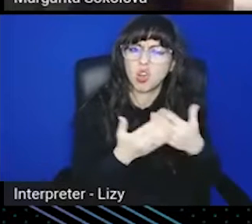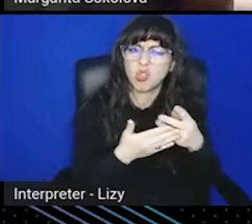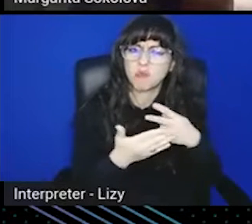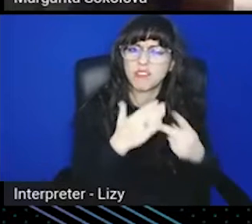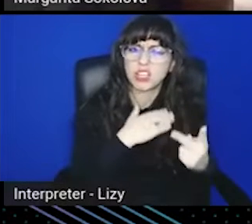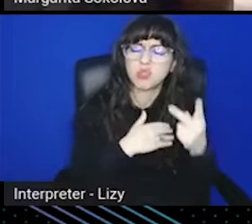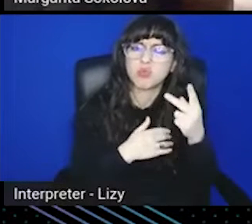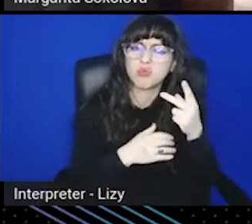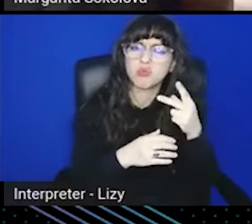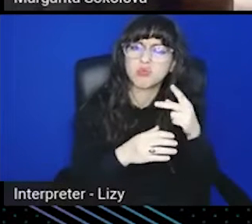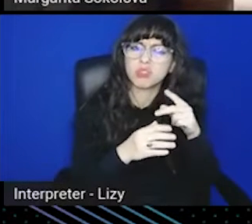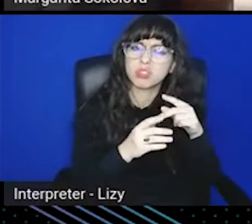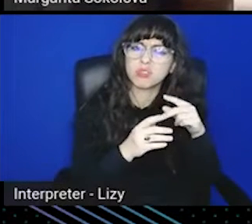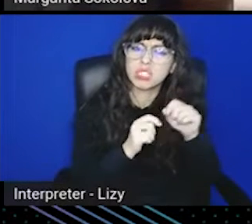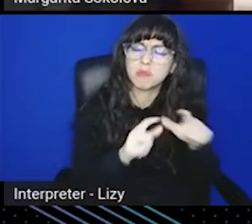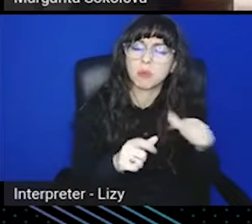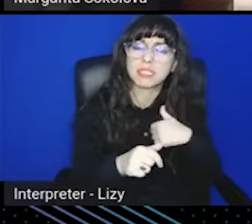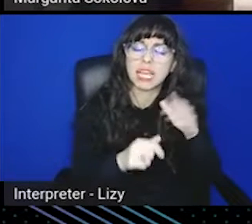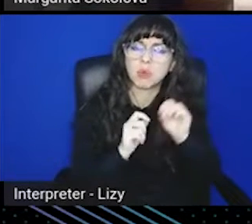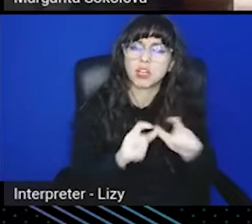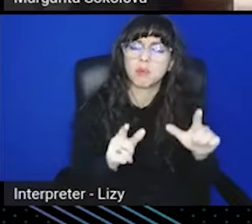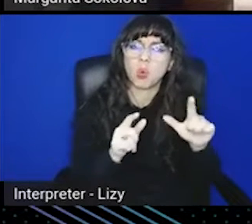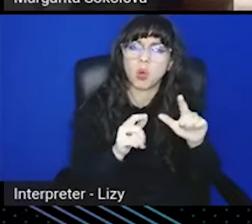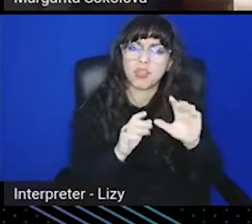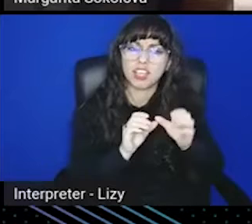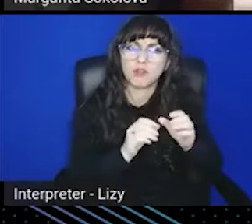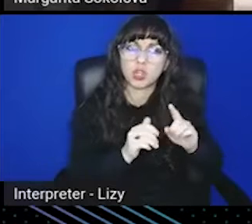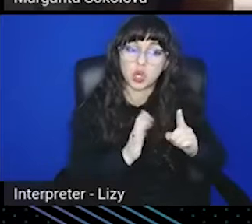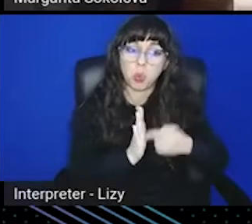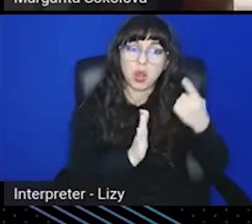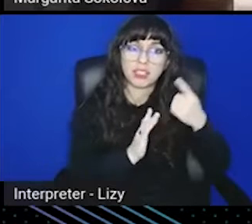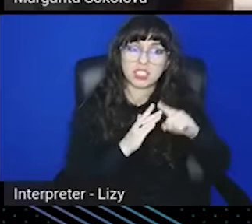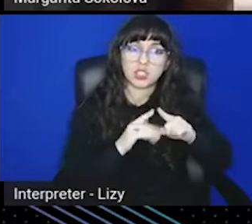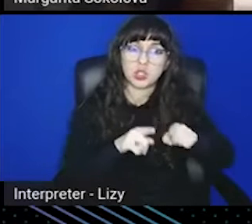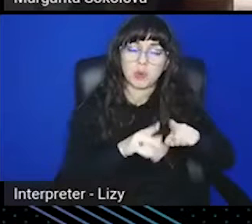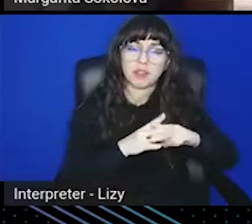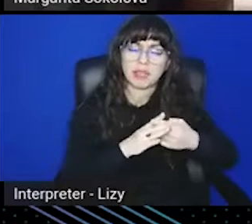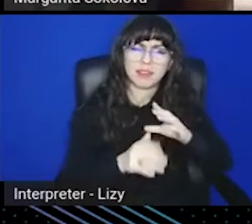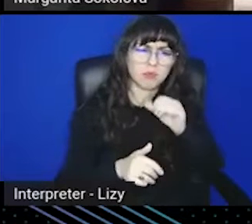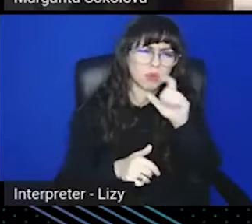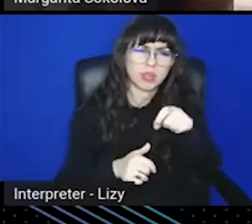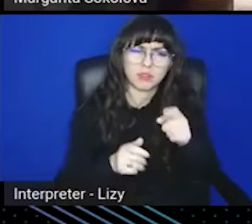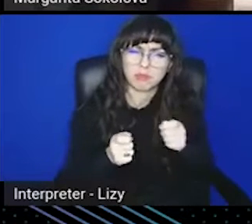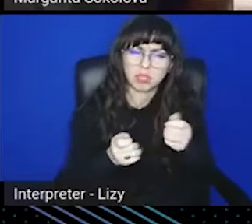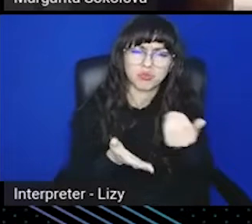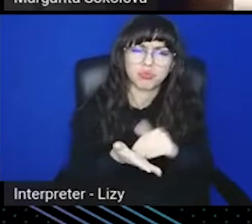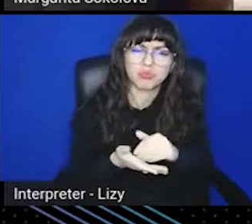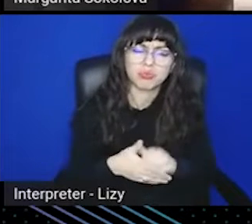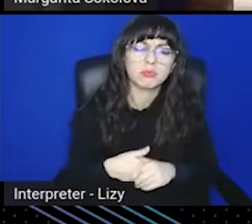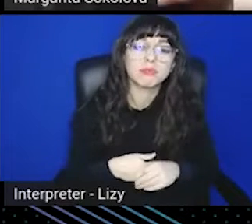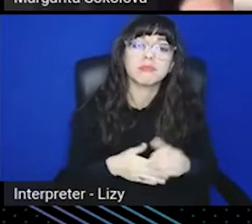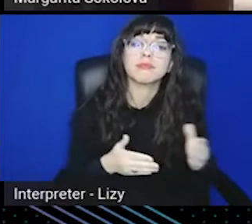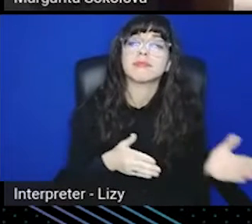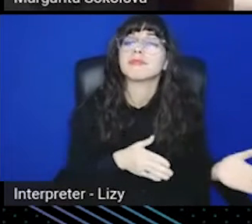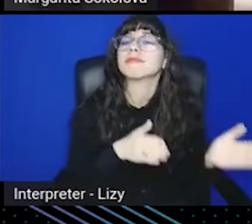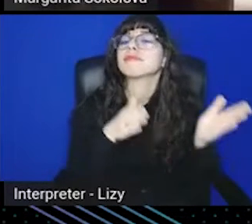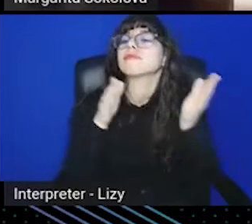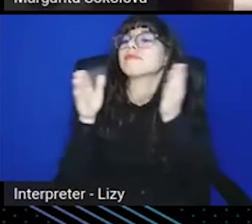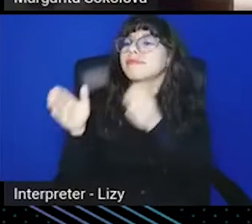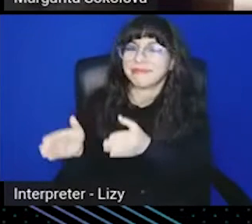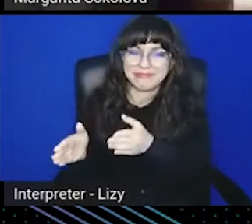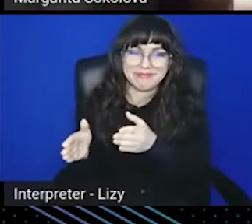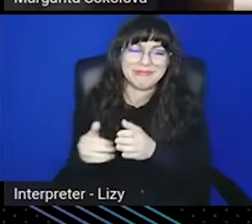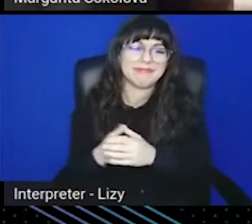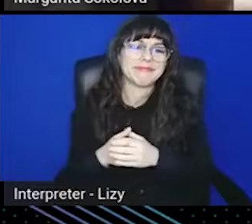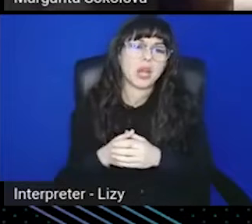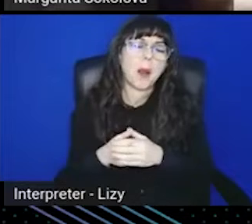this configuration once at the beginning and won't need to manage it again. Then I have a collection of per environment